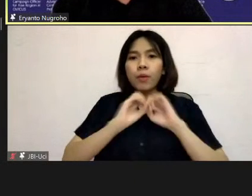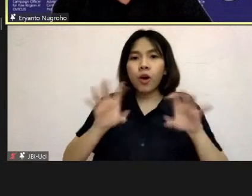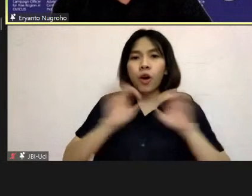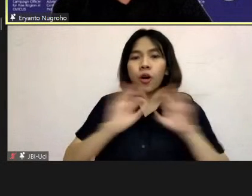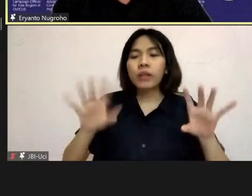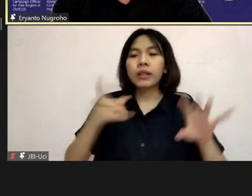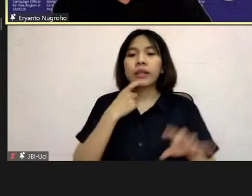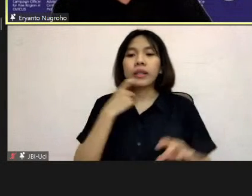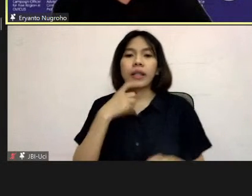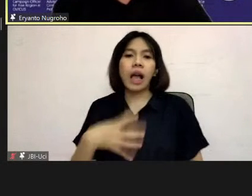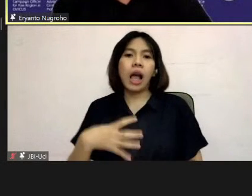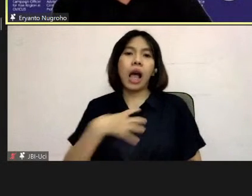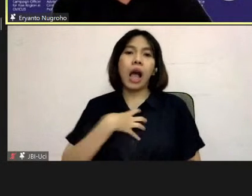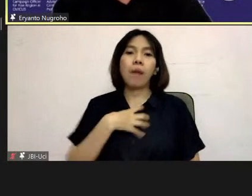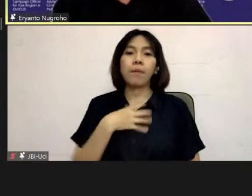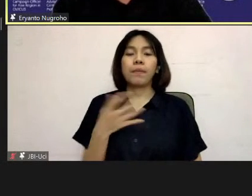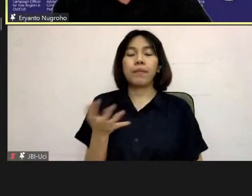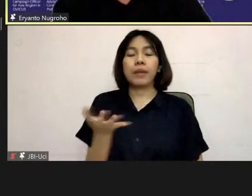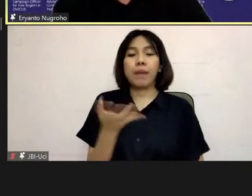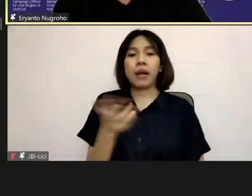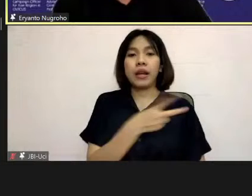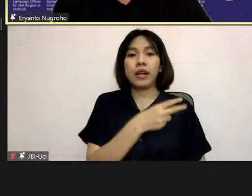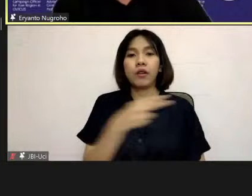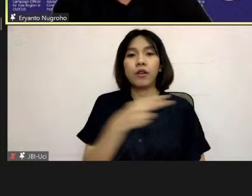during Indonesia G20 presidency.